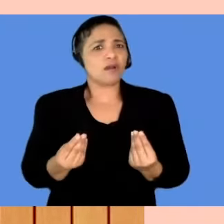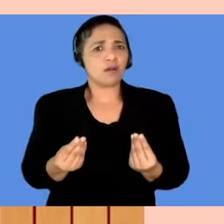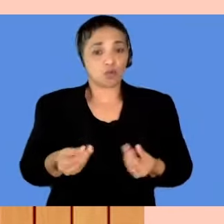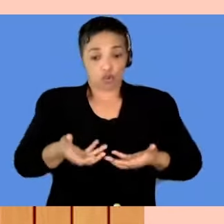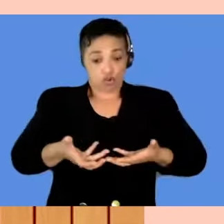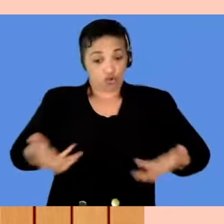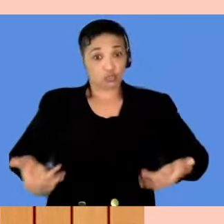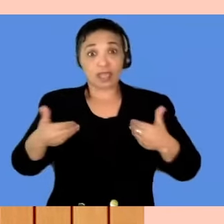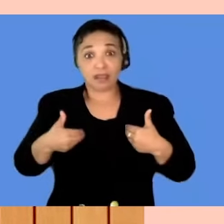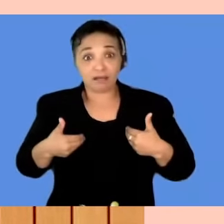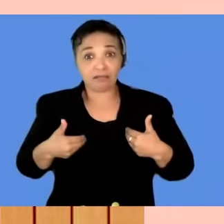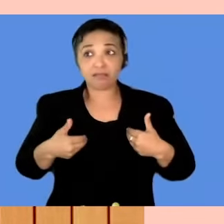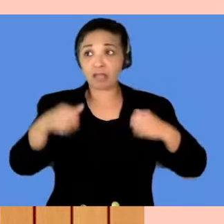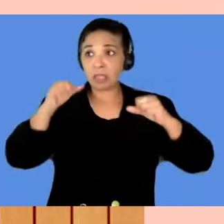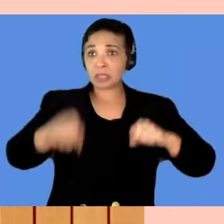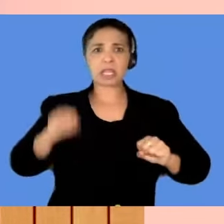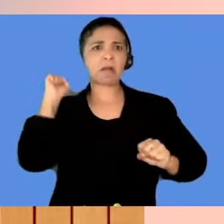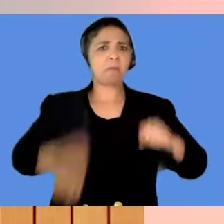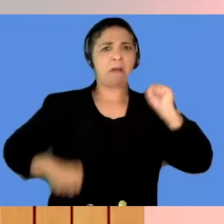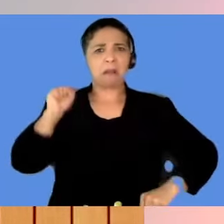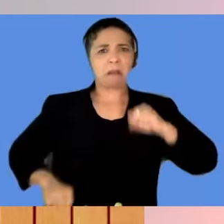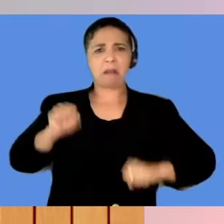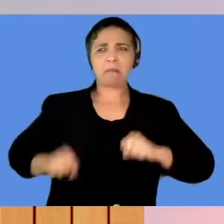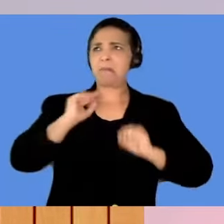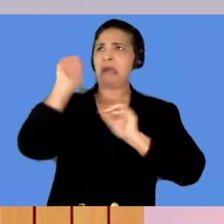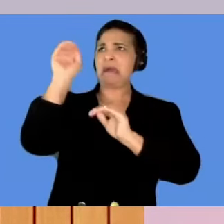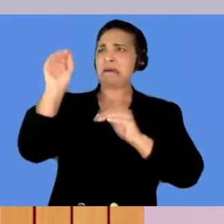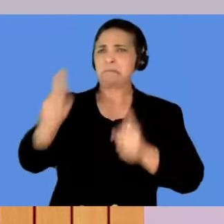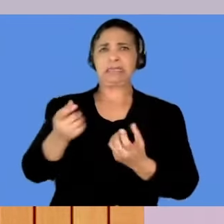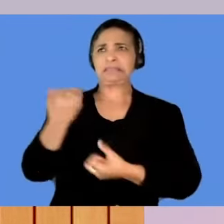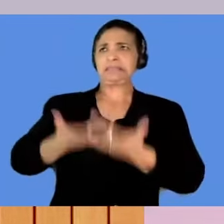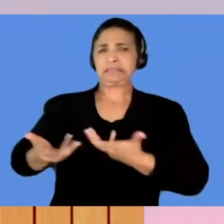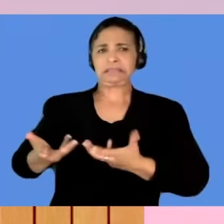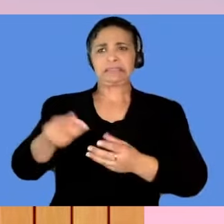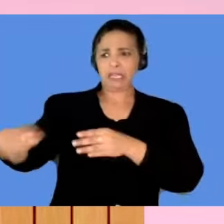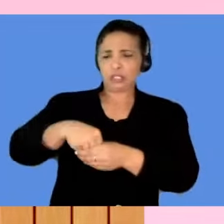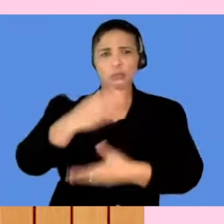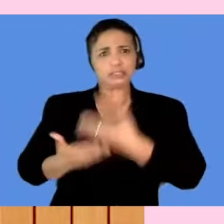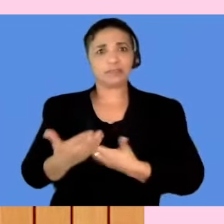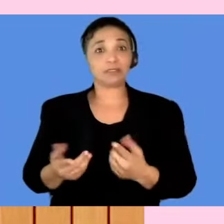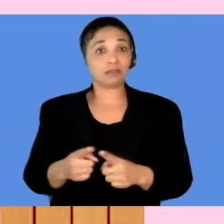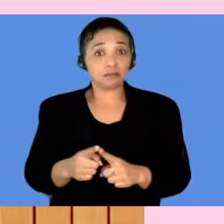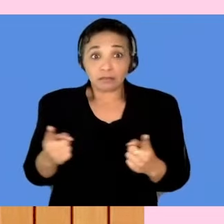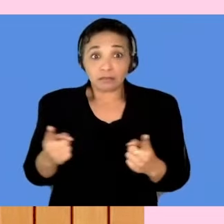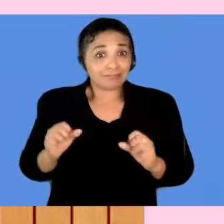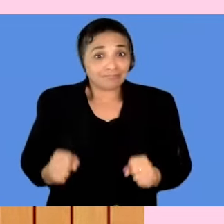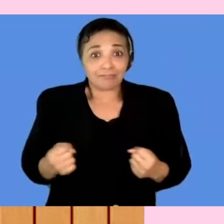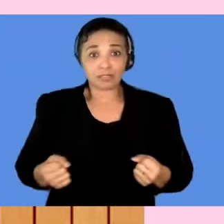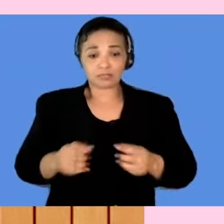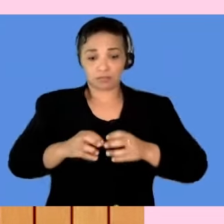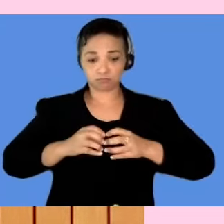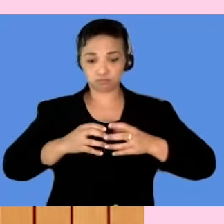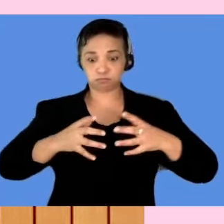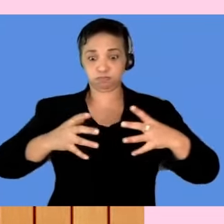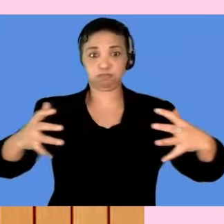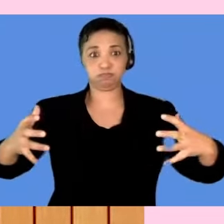How much can we do? We can make noise, we can create awareness, we can share our ideas, but how do we have the capacity to scale it up, to take care of the